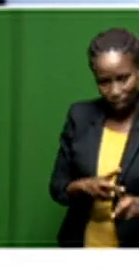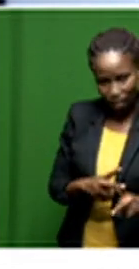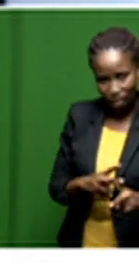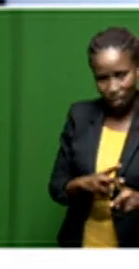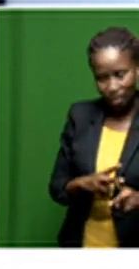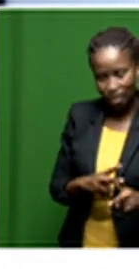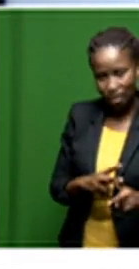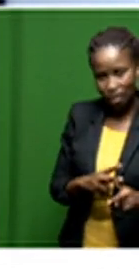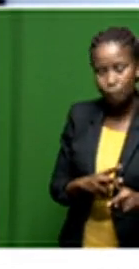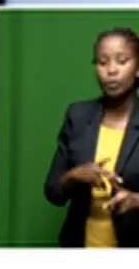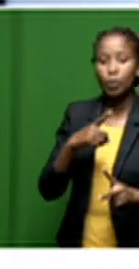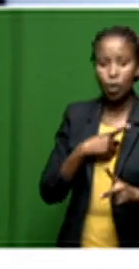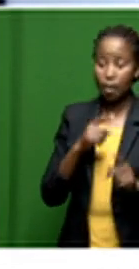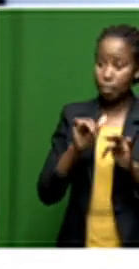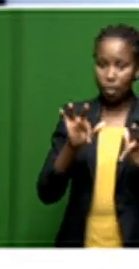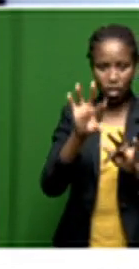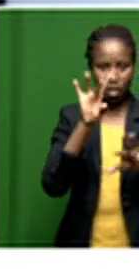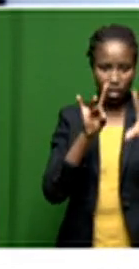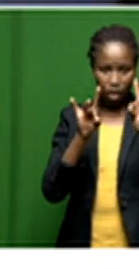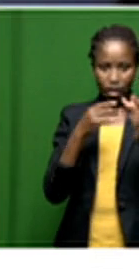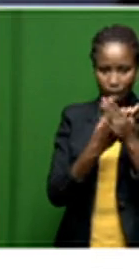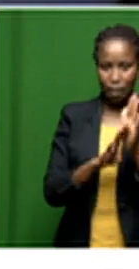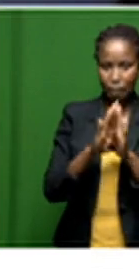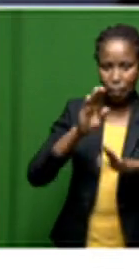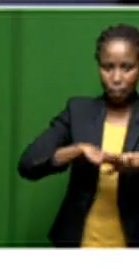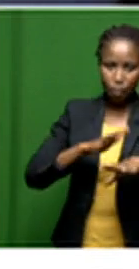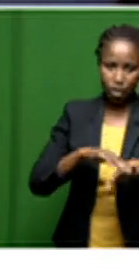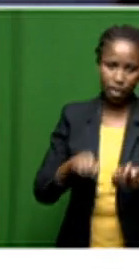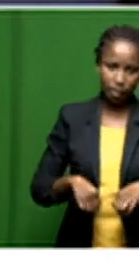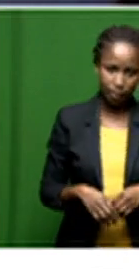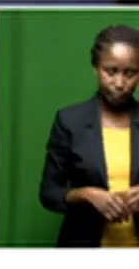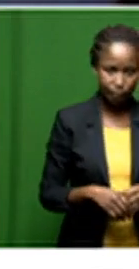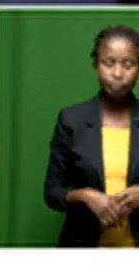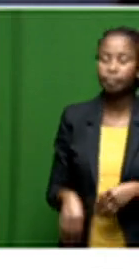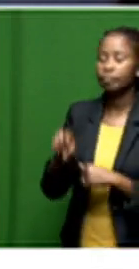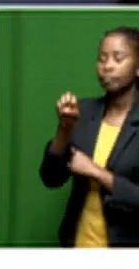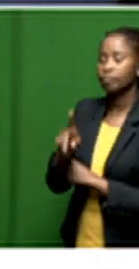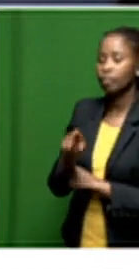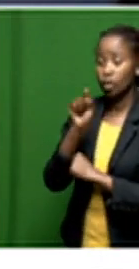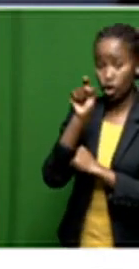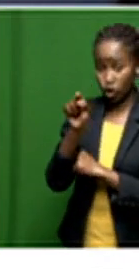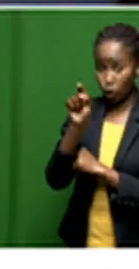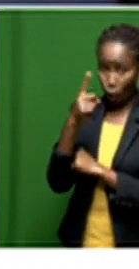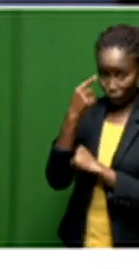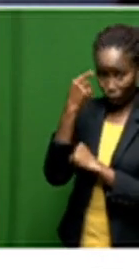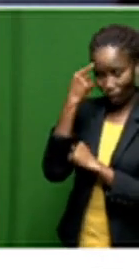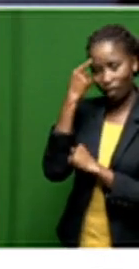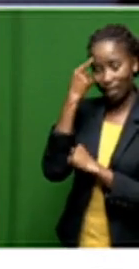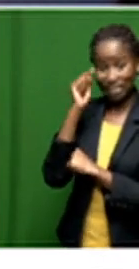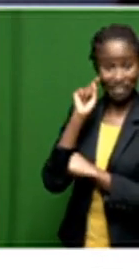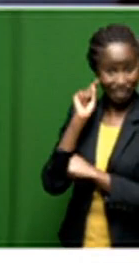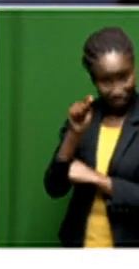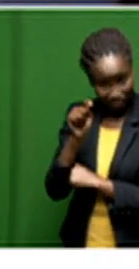eligible candidates will have been increased. Okay. So, in your opinion, in your view, do you think that this is